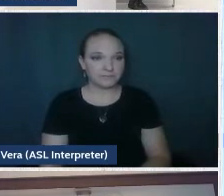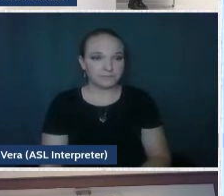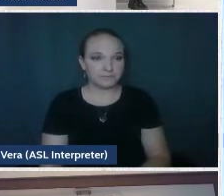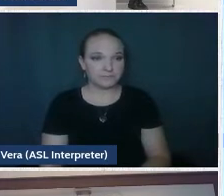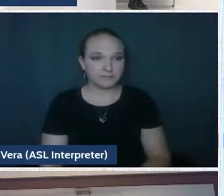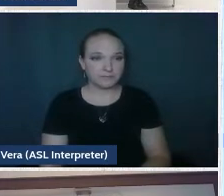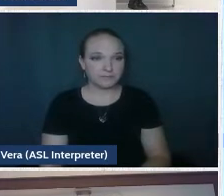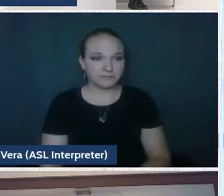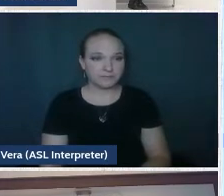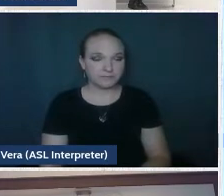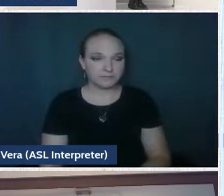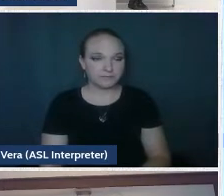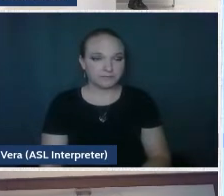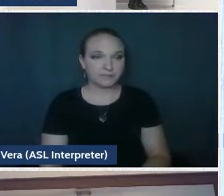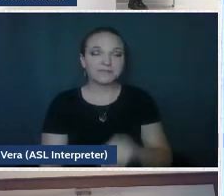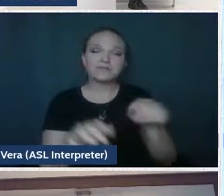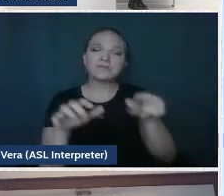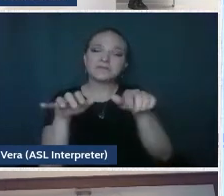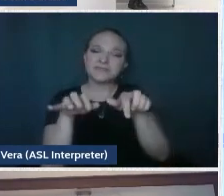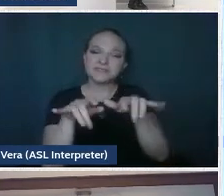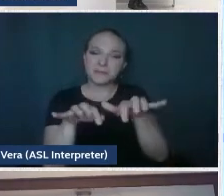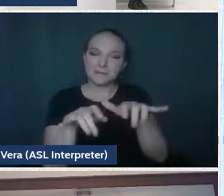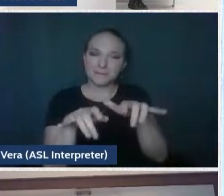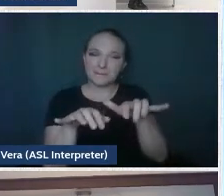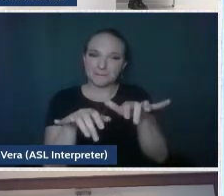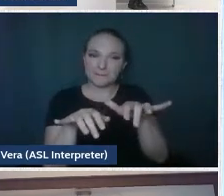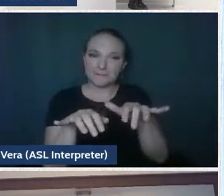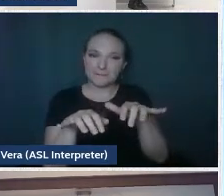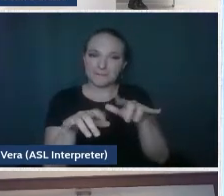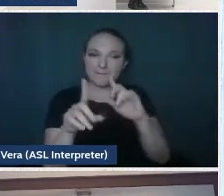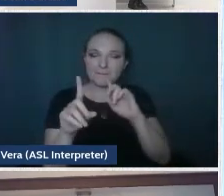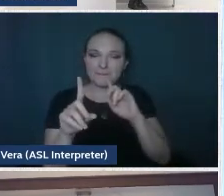998152 that you can type into the Kahoot tab to enter the